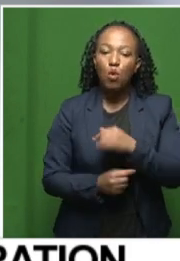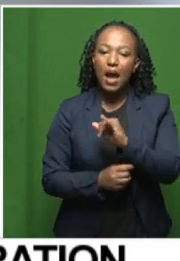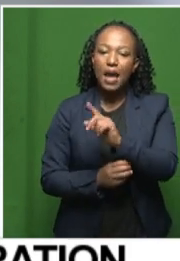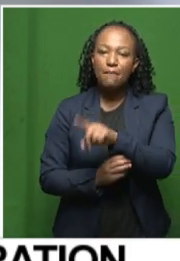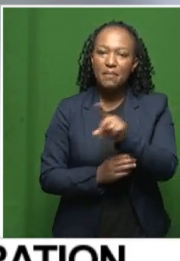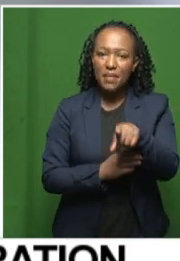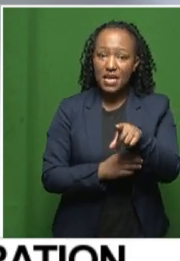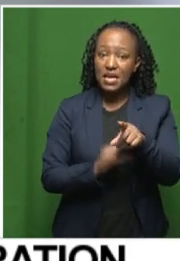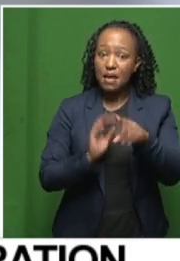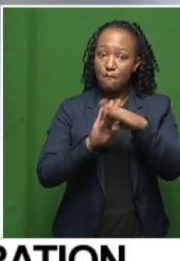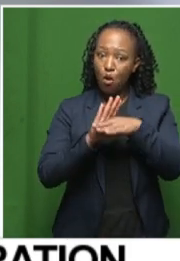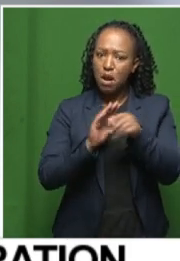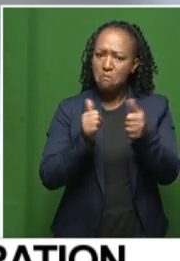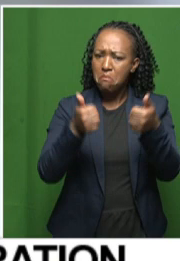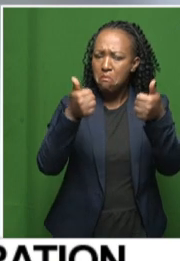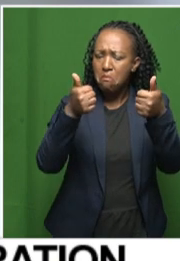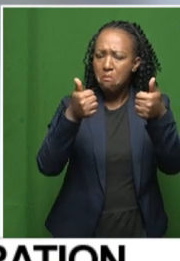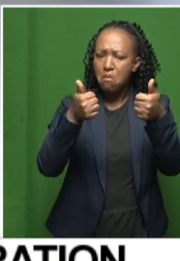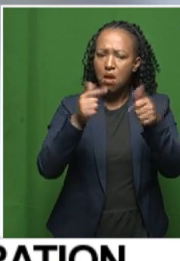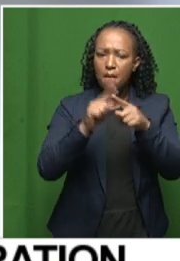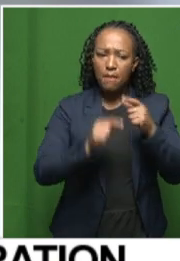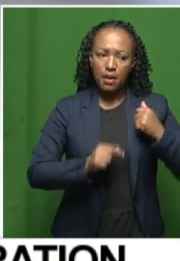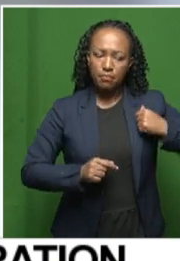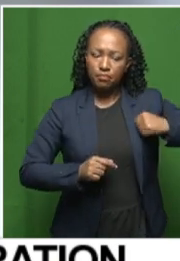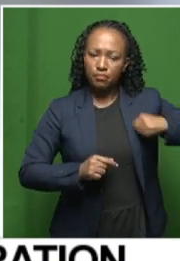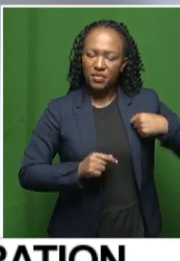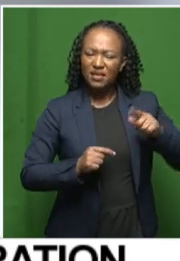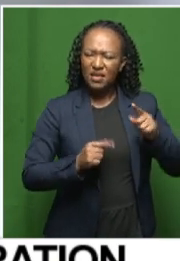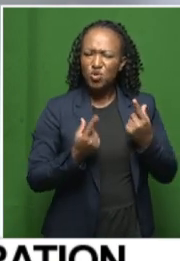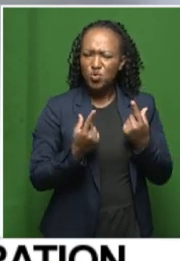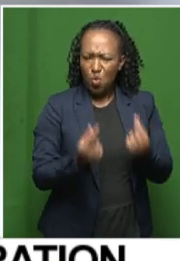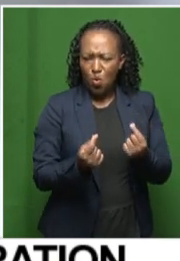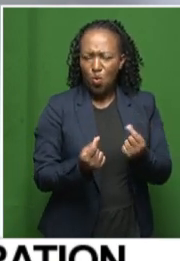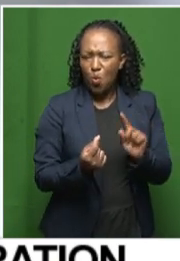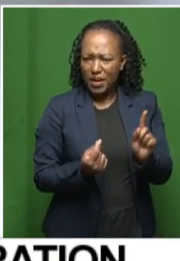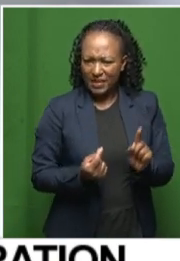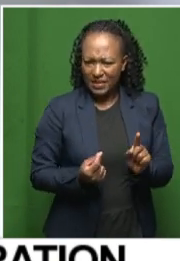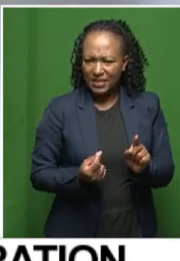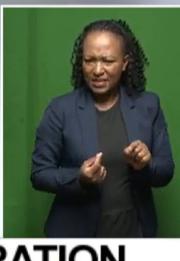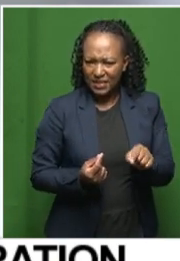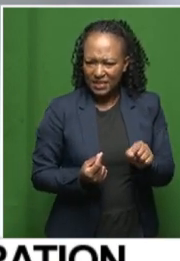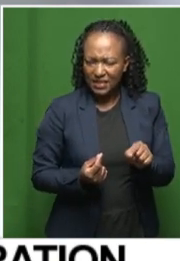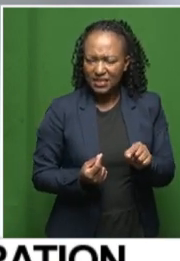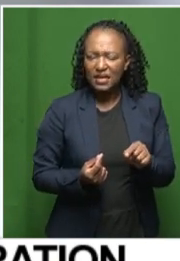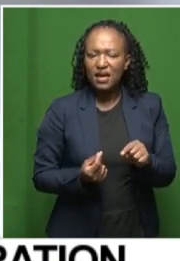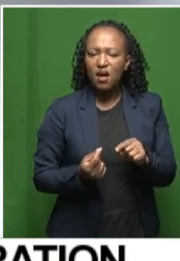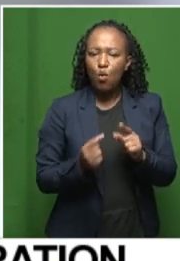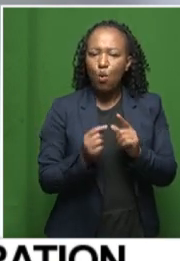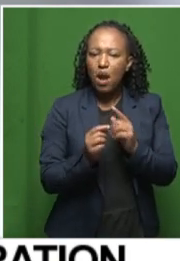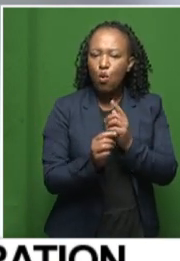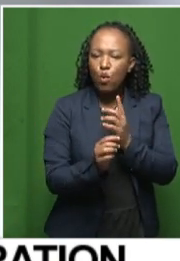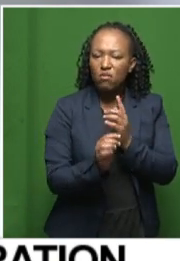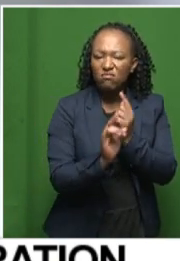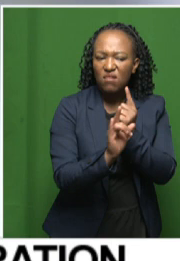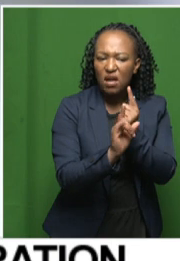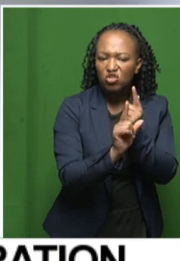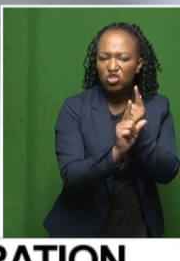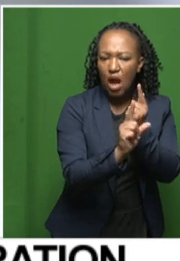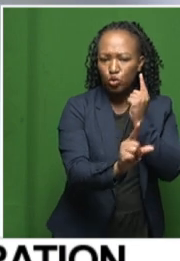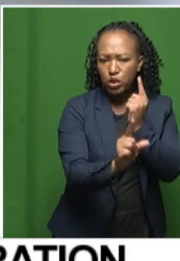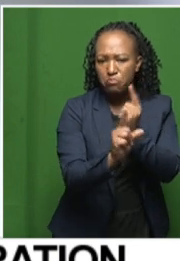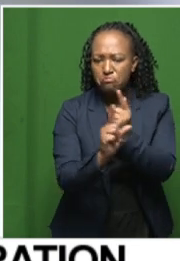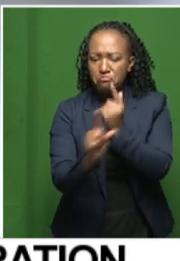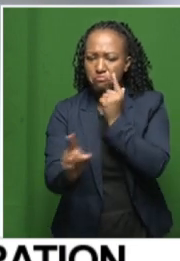program is excellent, but what can the municipalities do? What can we really do within, our townships to really empower